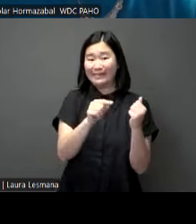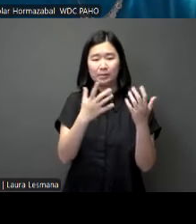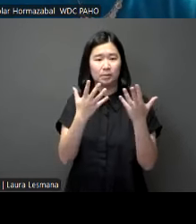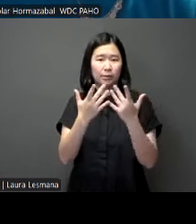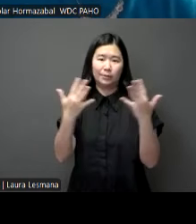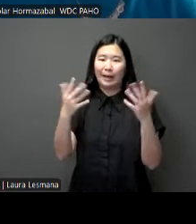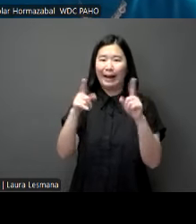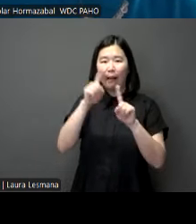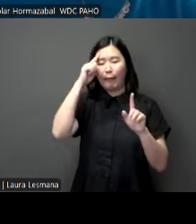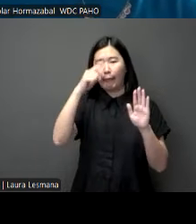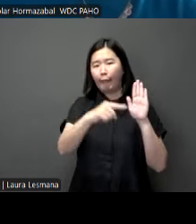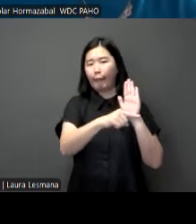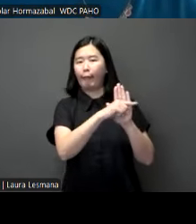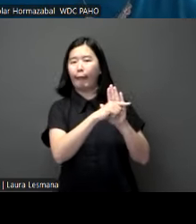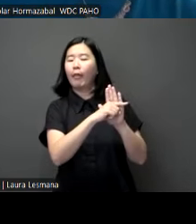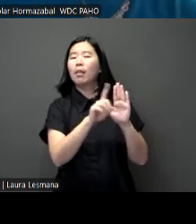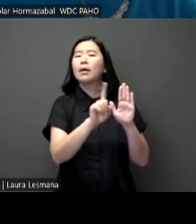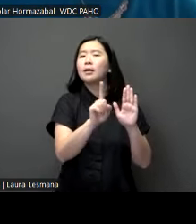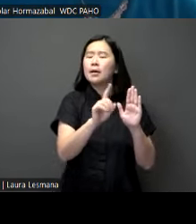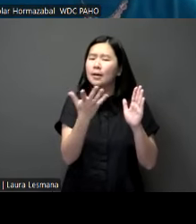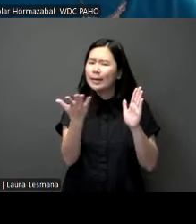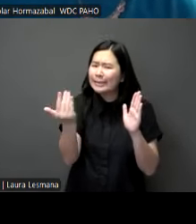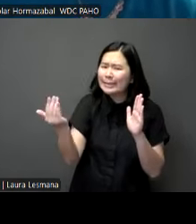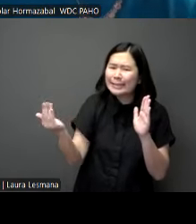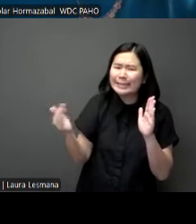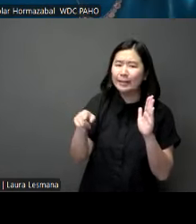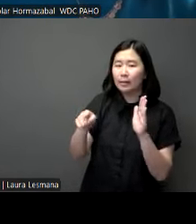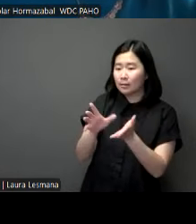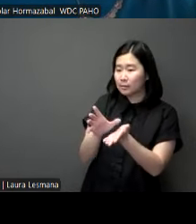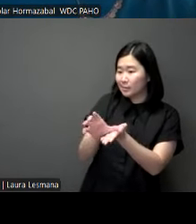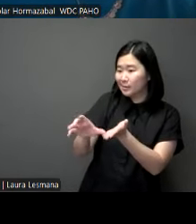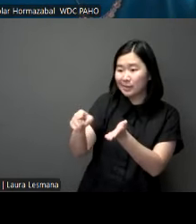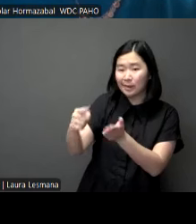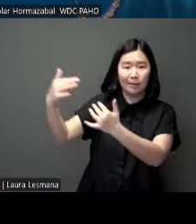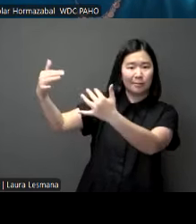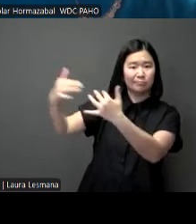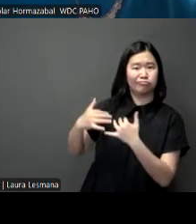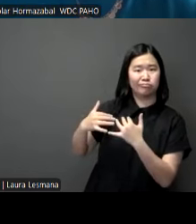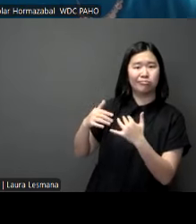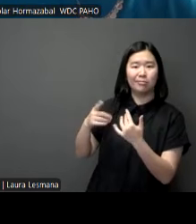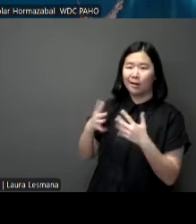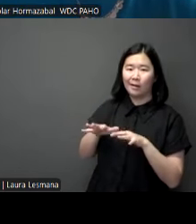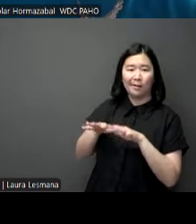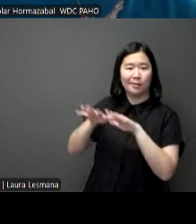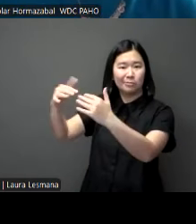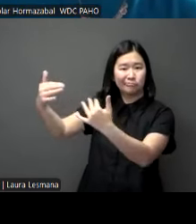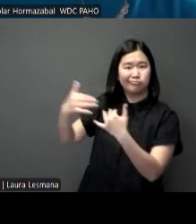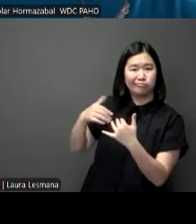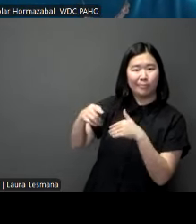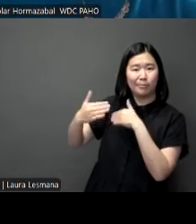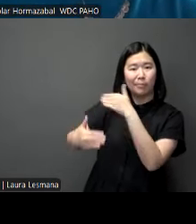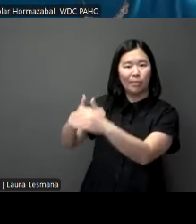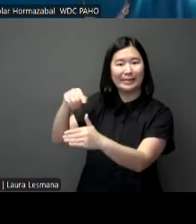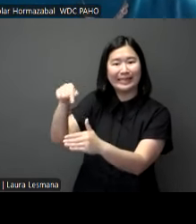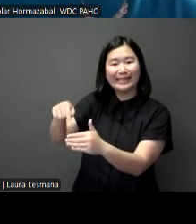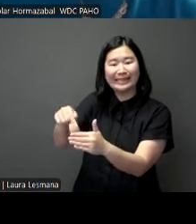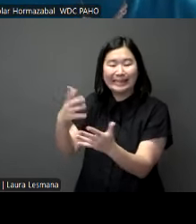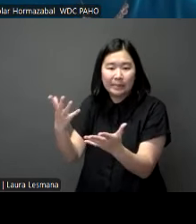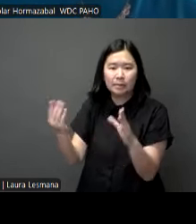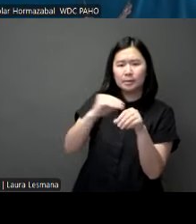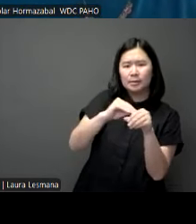those those are programs that we focused on, and we see how the population strategy was something that we needed